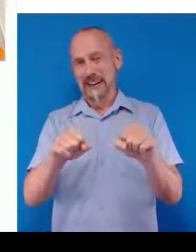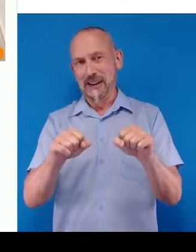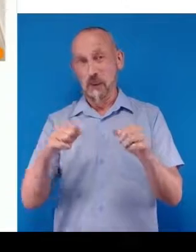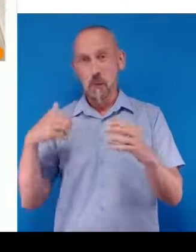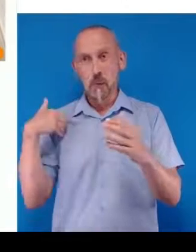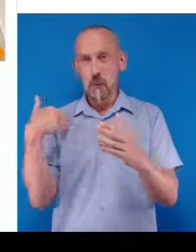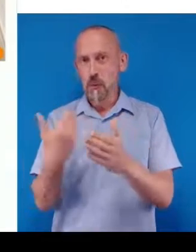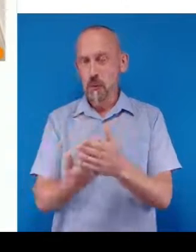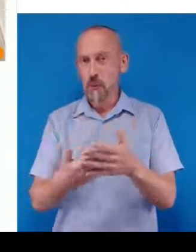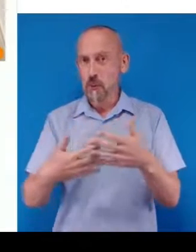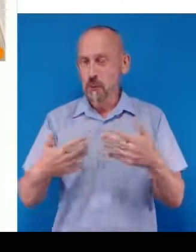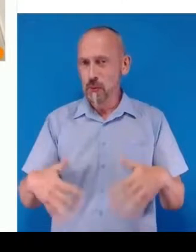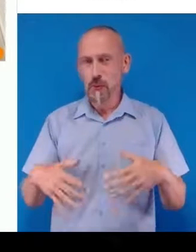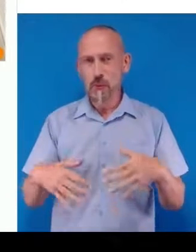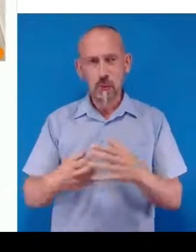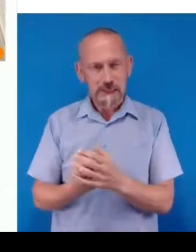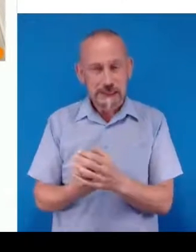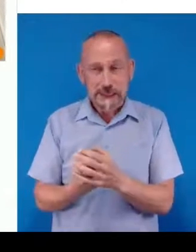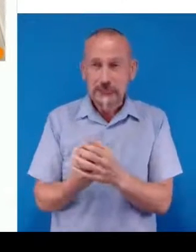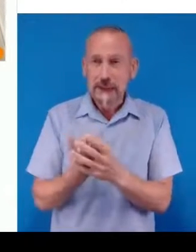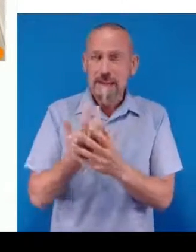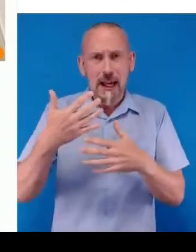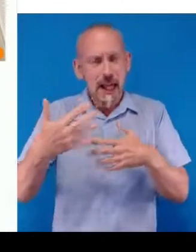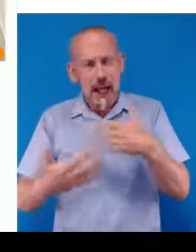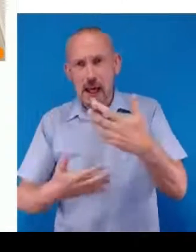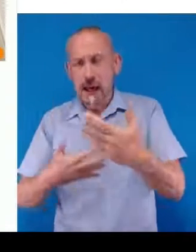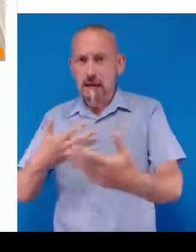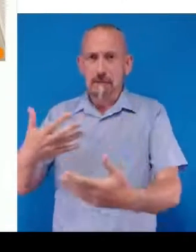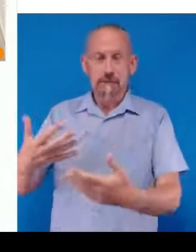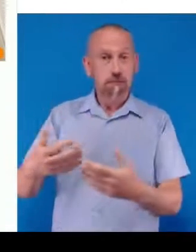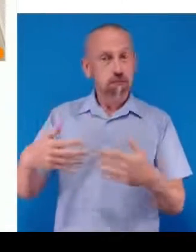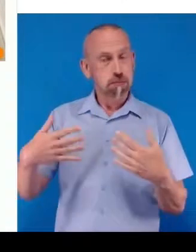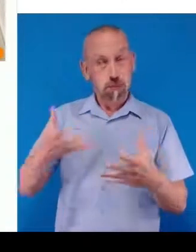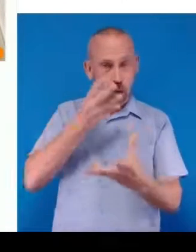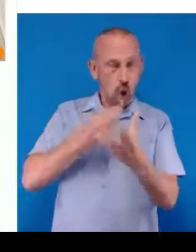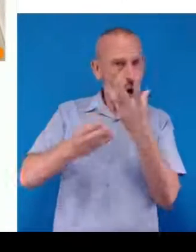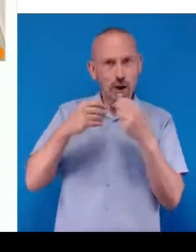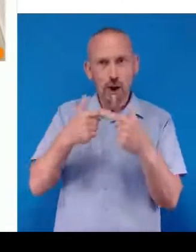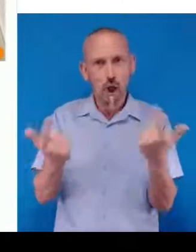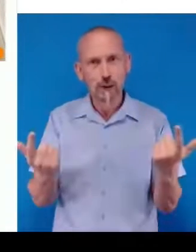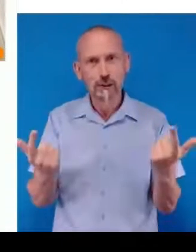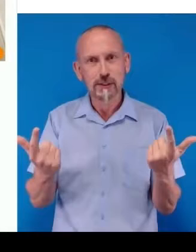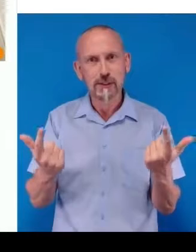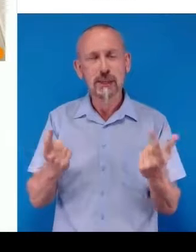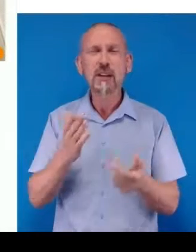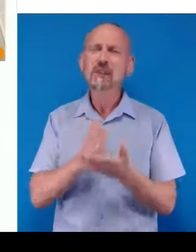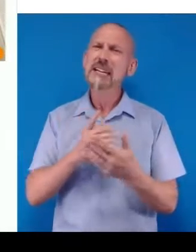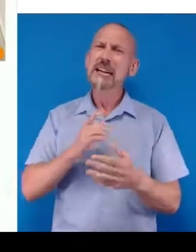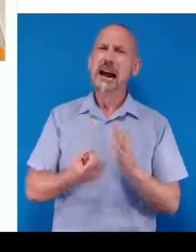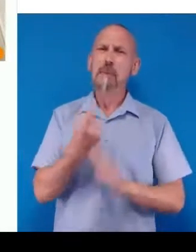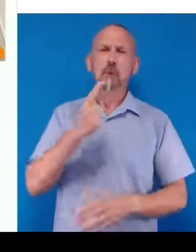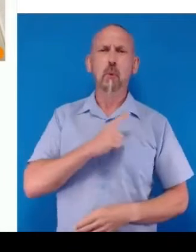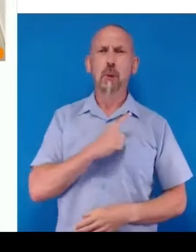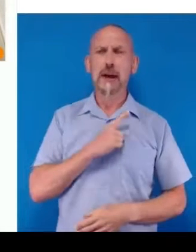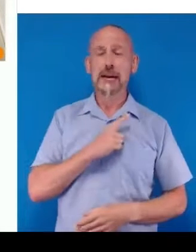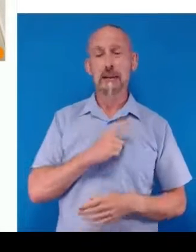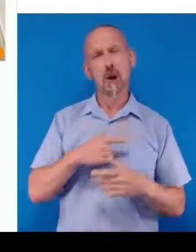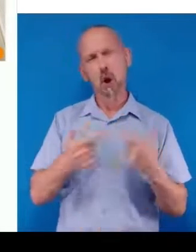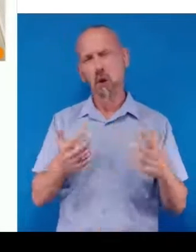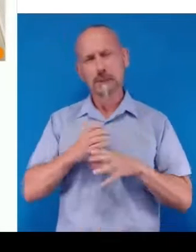out of frustration and annoyance, if I'm truly honest. Lockdown happened. We've been providing quite a lot